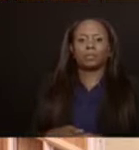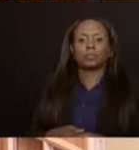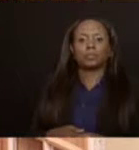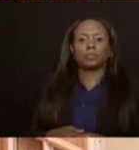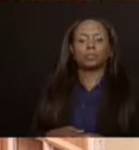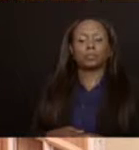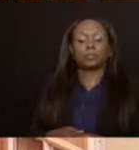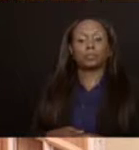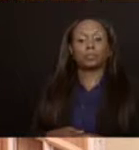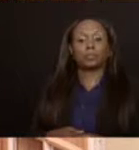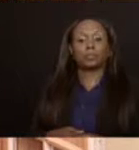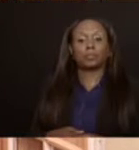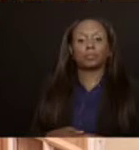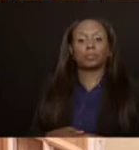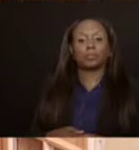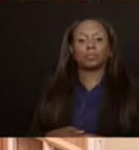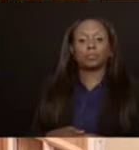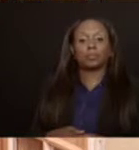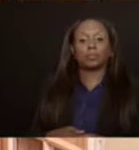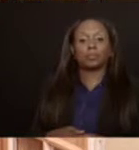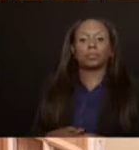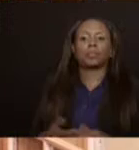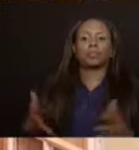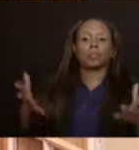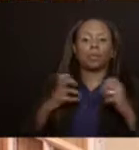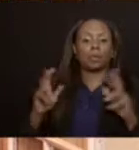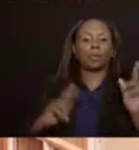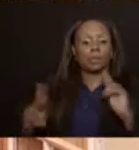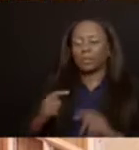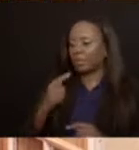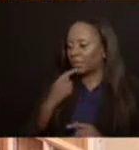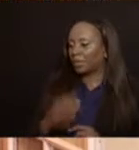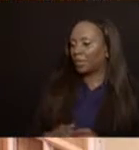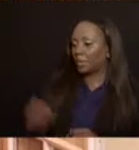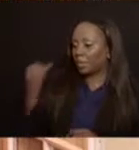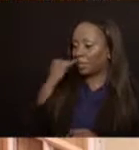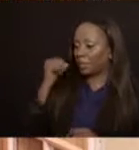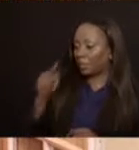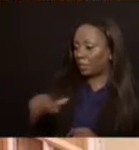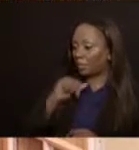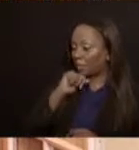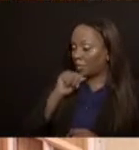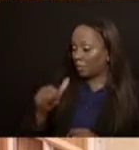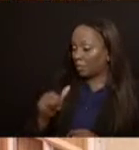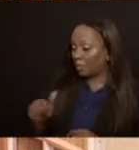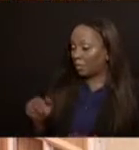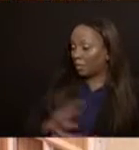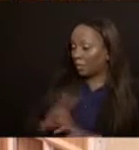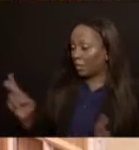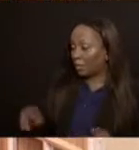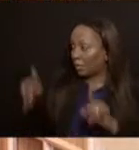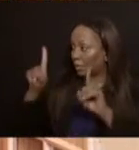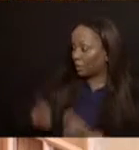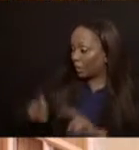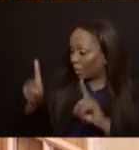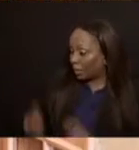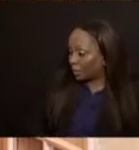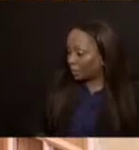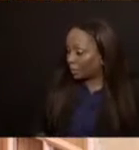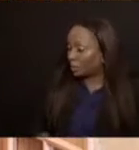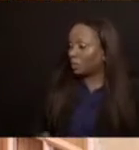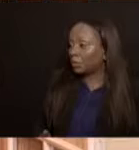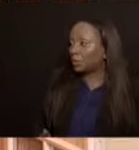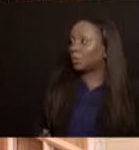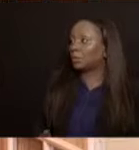we're asking the rest of us to do is to recognize that if you are not prepared to take that test, then you would have to